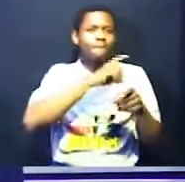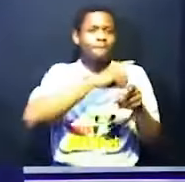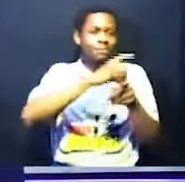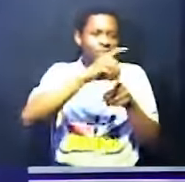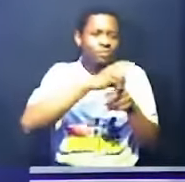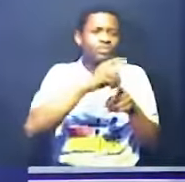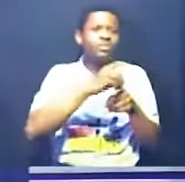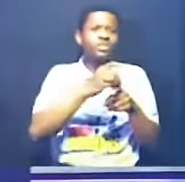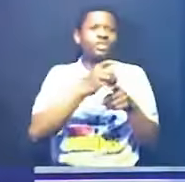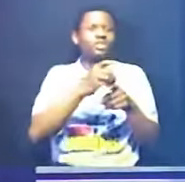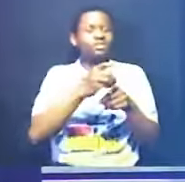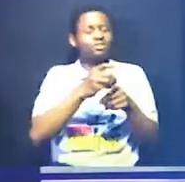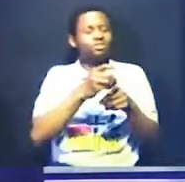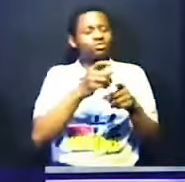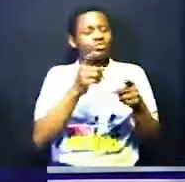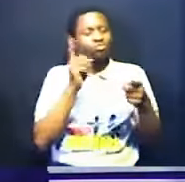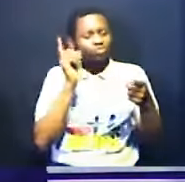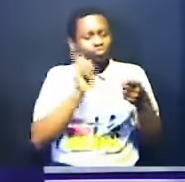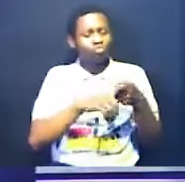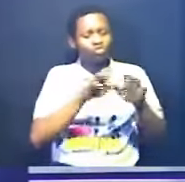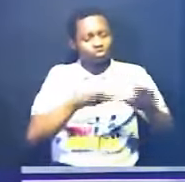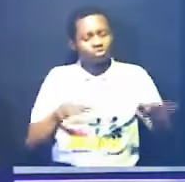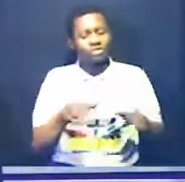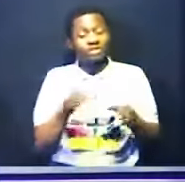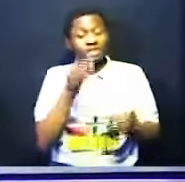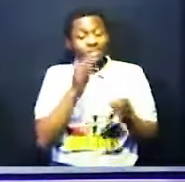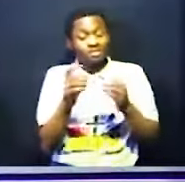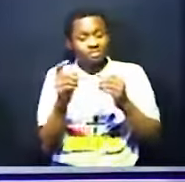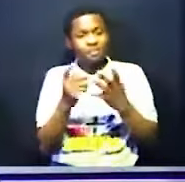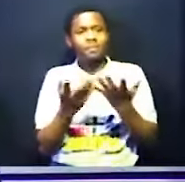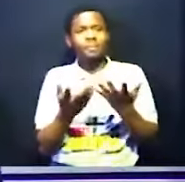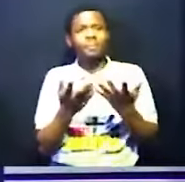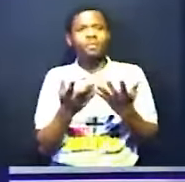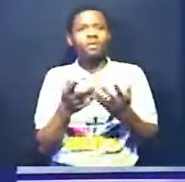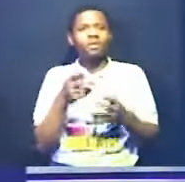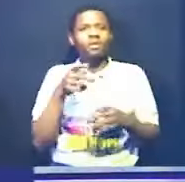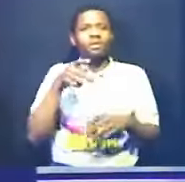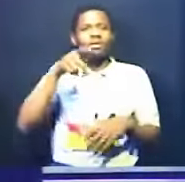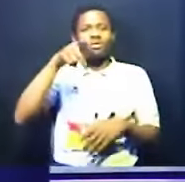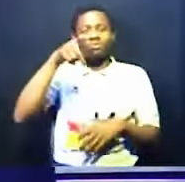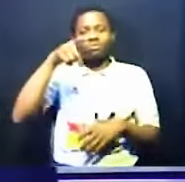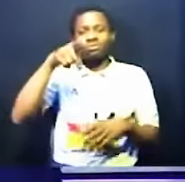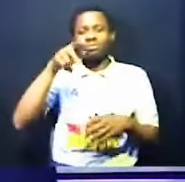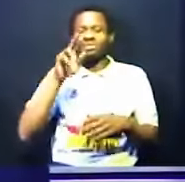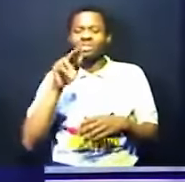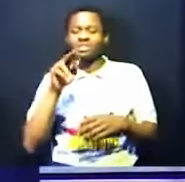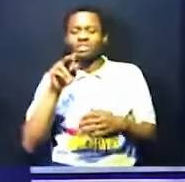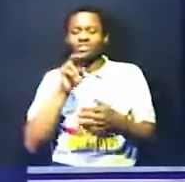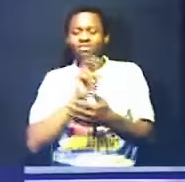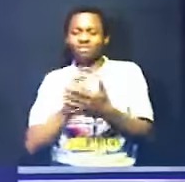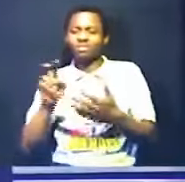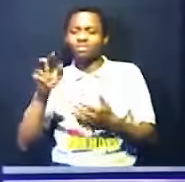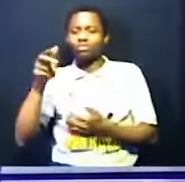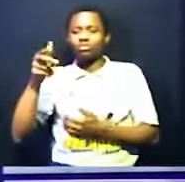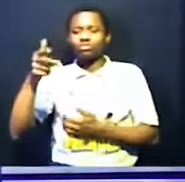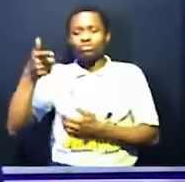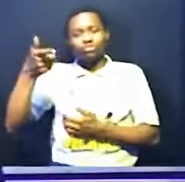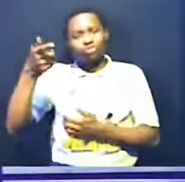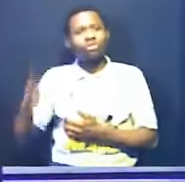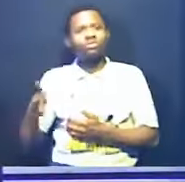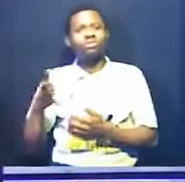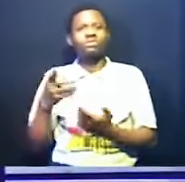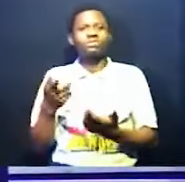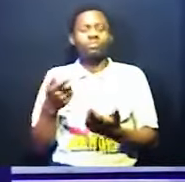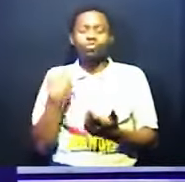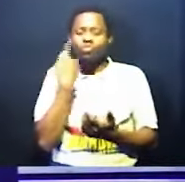13:24. Yehwe mebusem eti dumiensan yimu edionu nayo. Whoever spares the rod hates their children, but the one